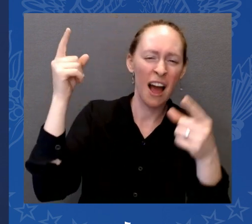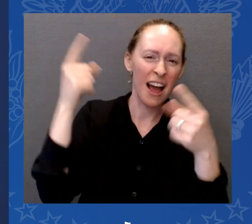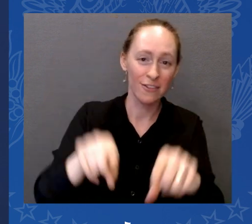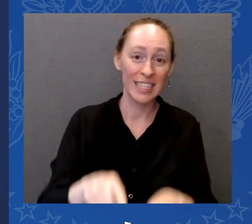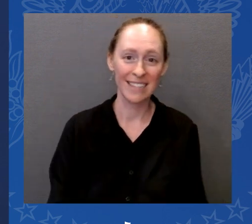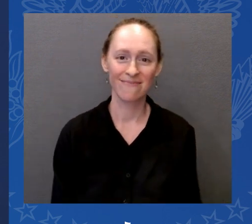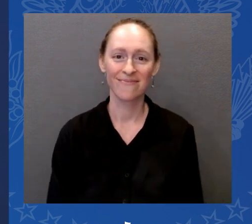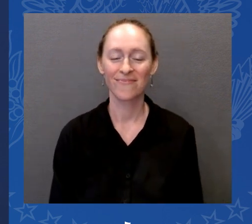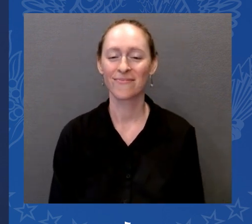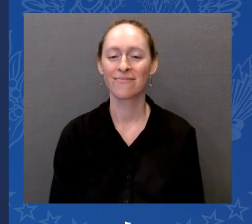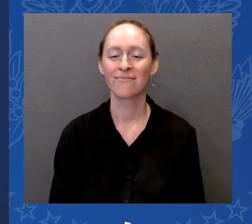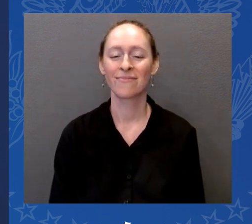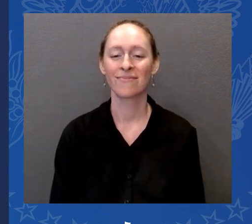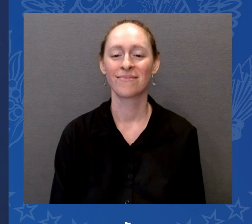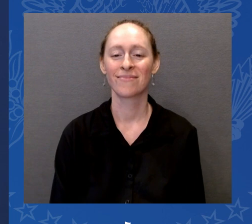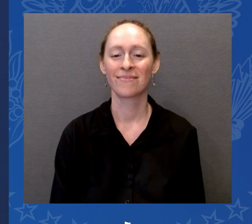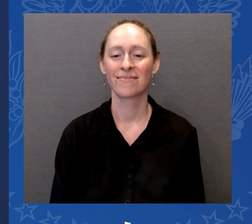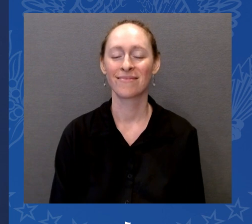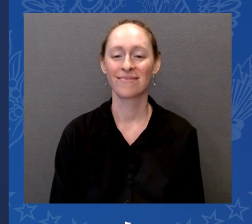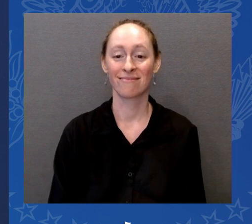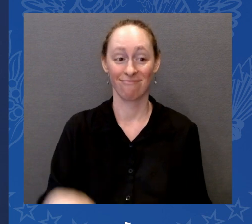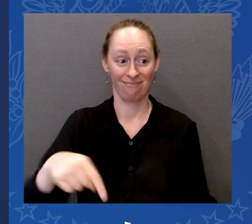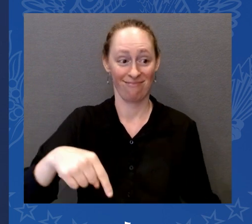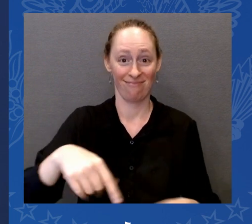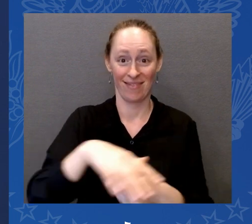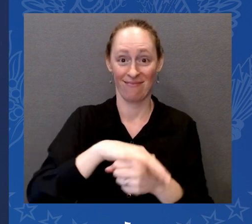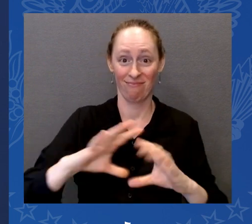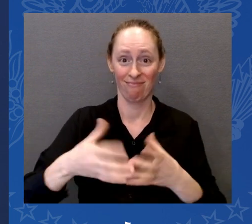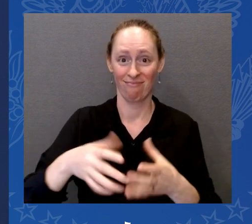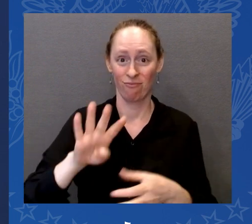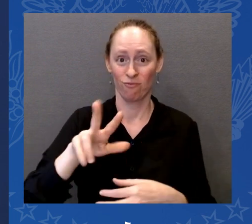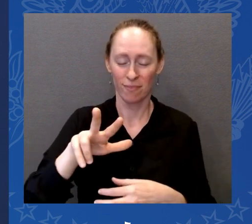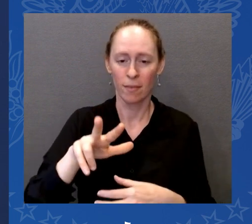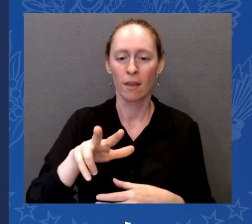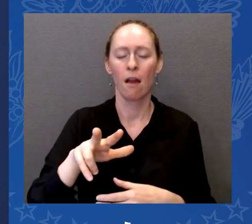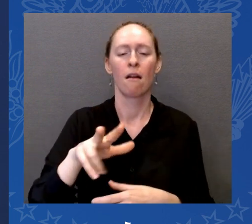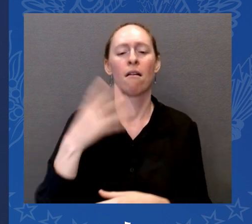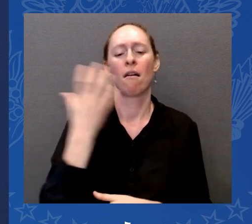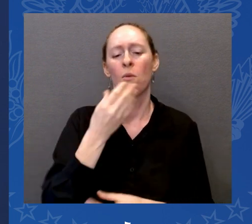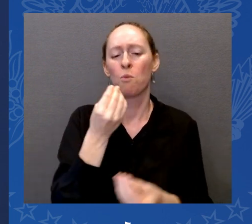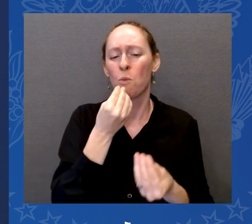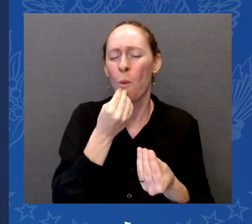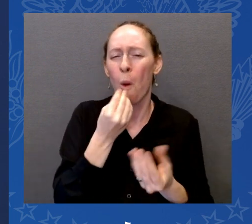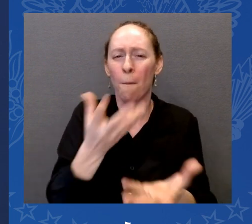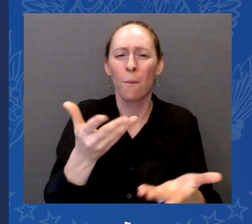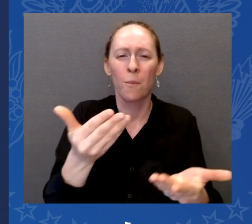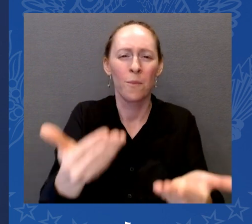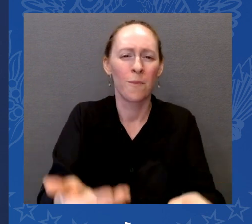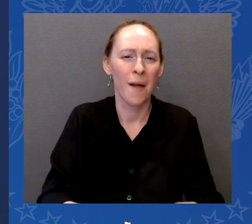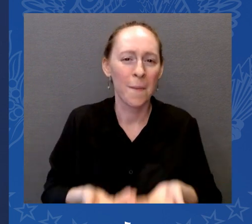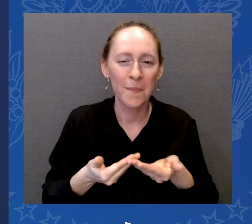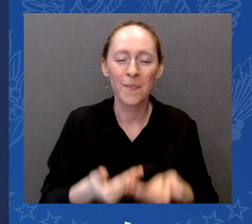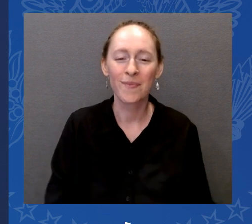some borrowed tools from our now business manager, Al Marzullo.